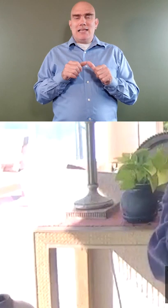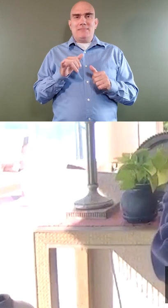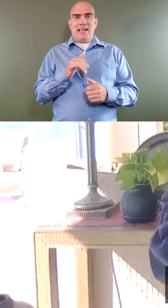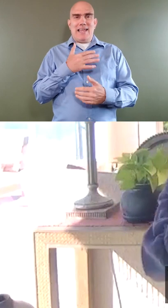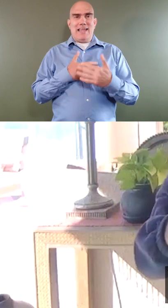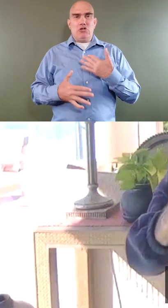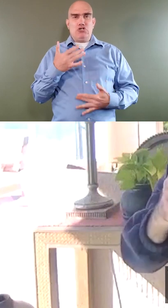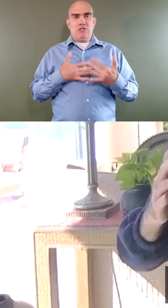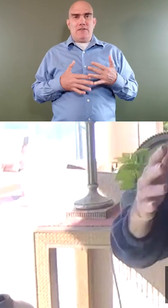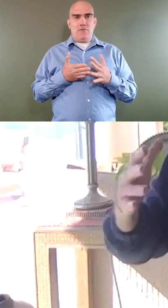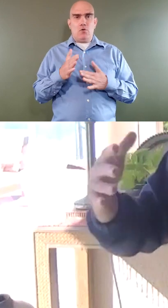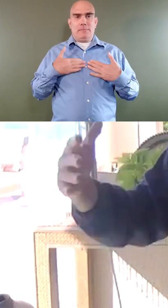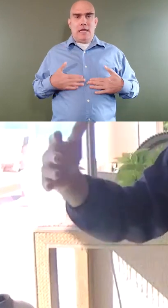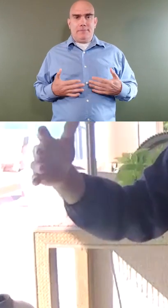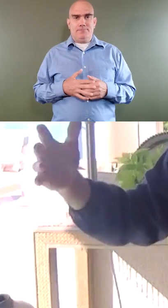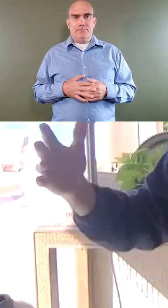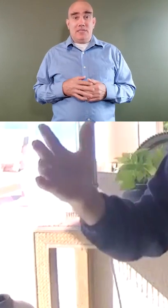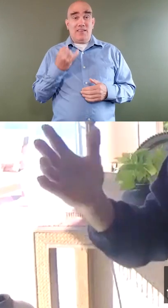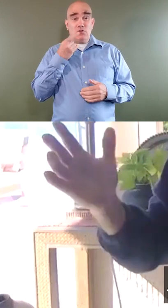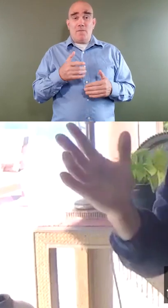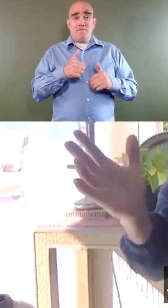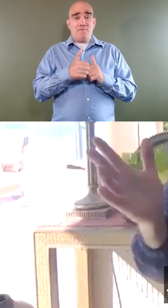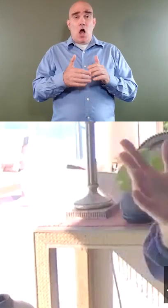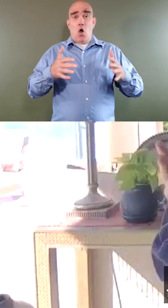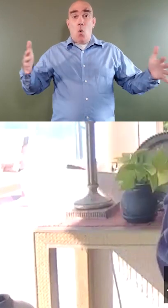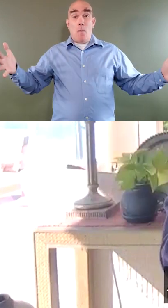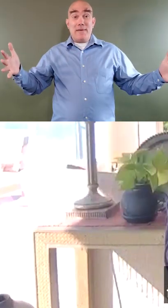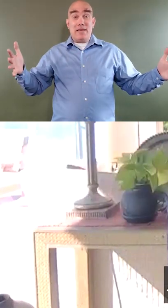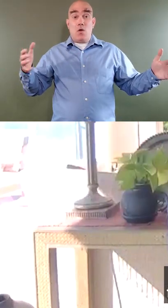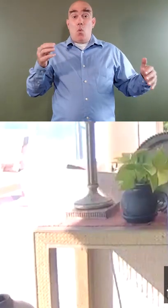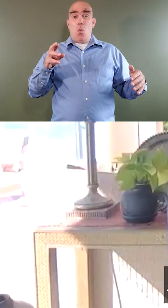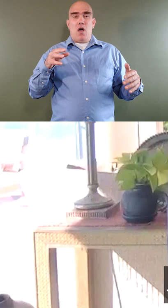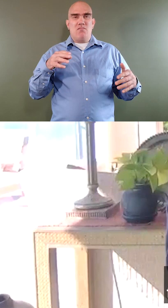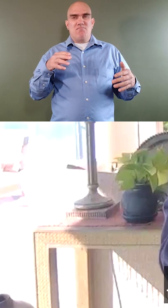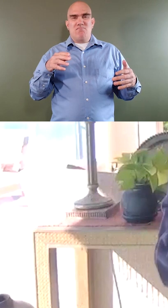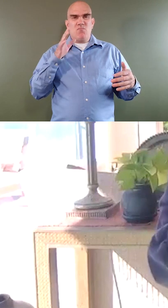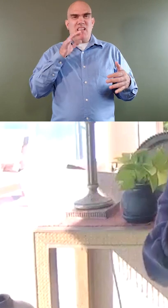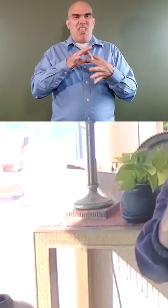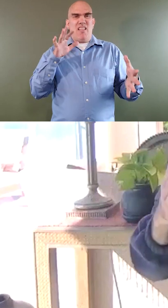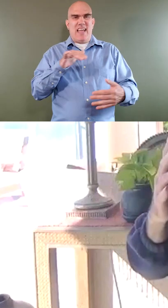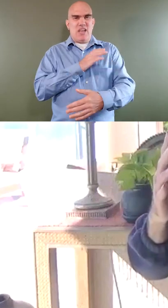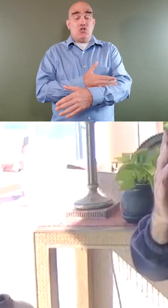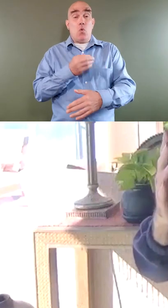energy flowing in your body. And if you're too far open, you're going to lose it, or too far closed, you're constricted.